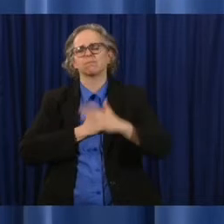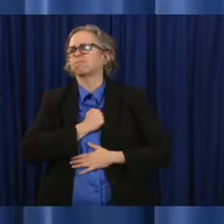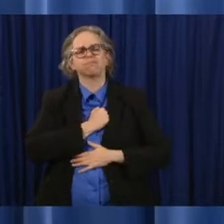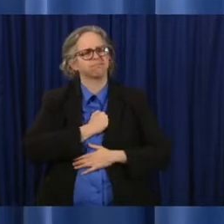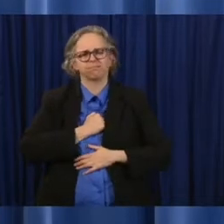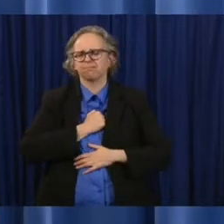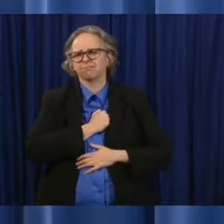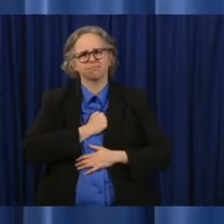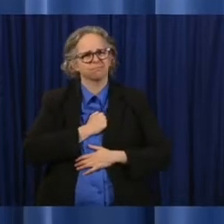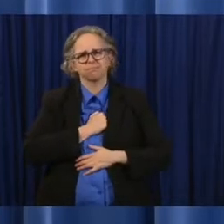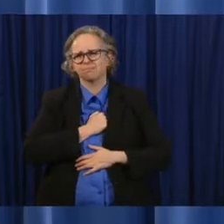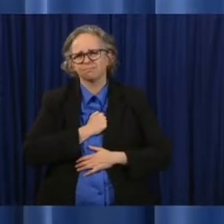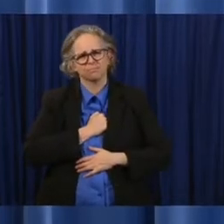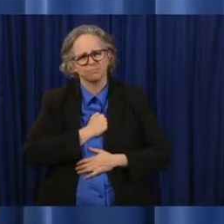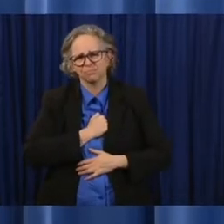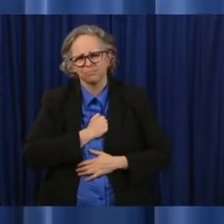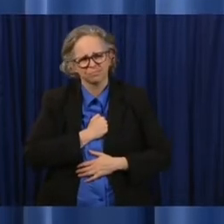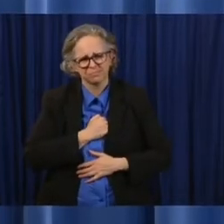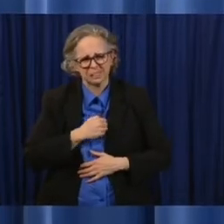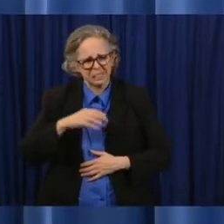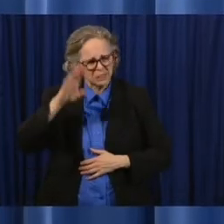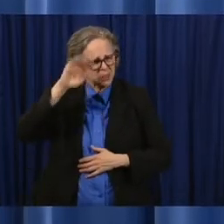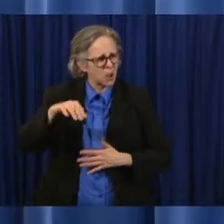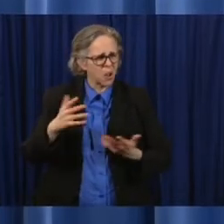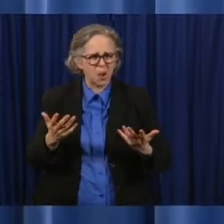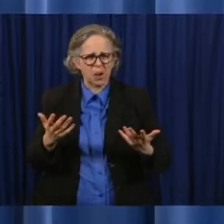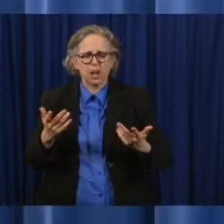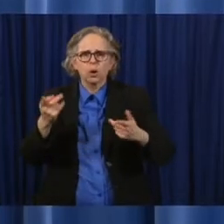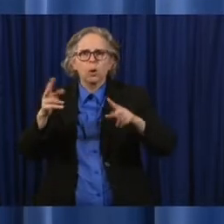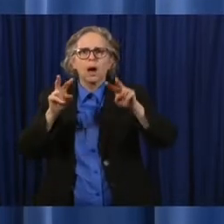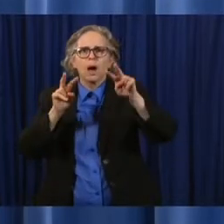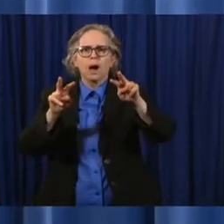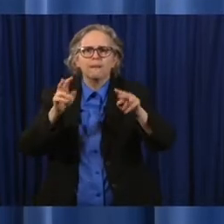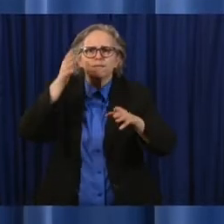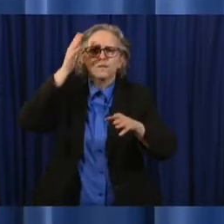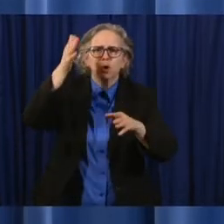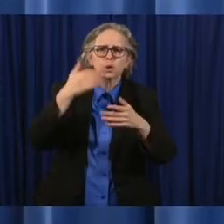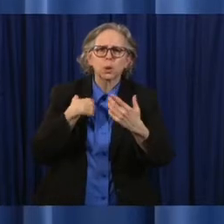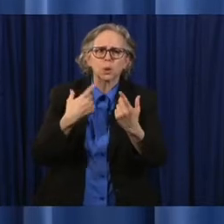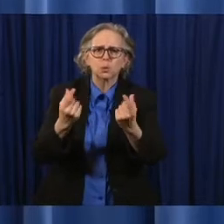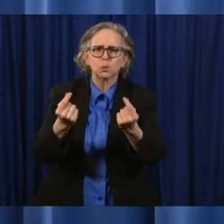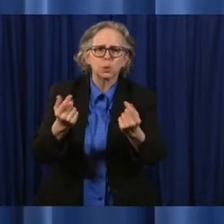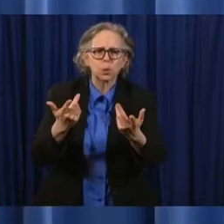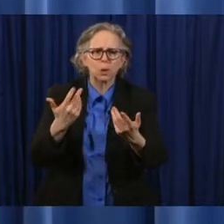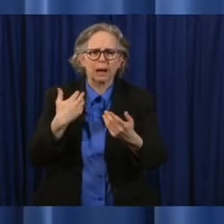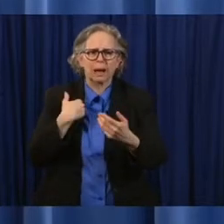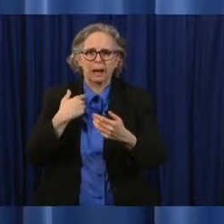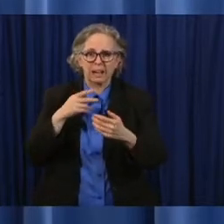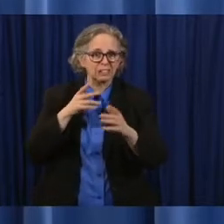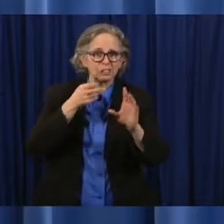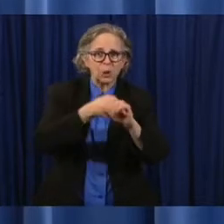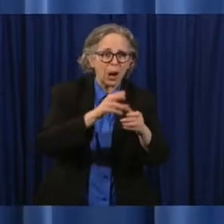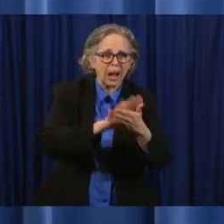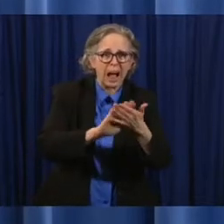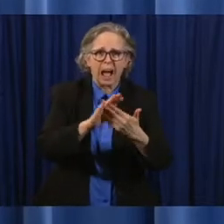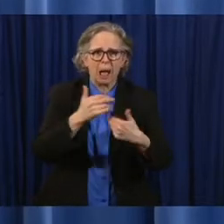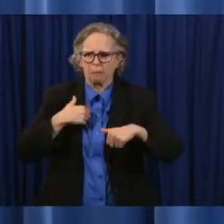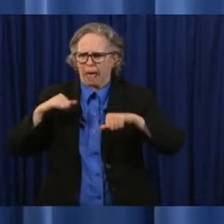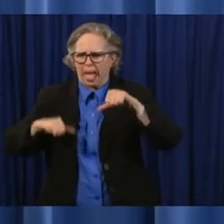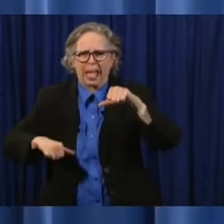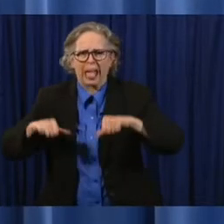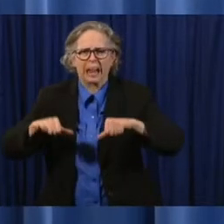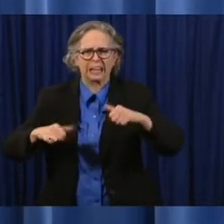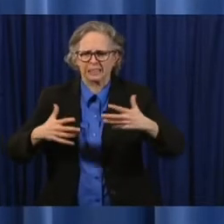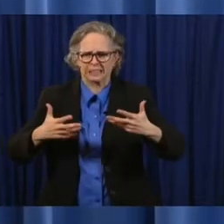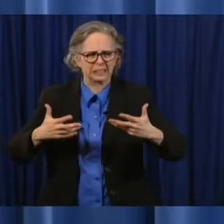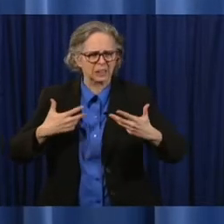also looking towards their future and what they might be doing. Those who are looking to college, I'm sure, are, you know, wondering what college will